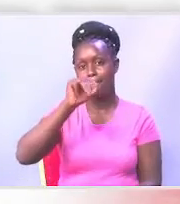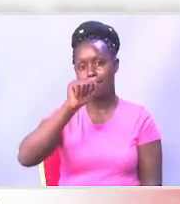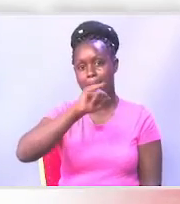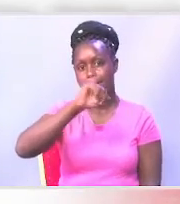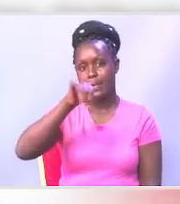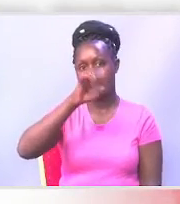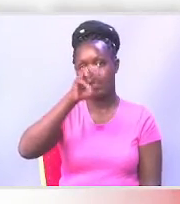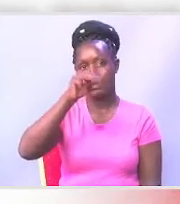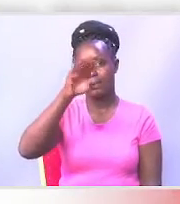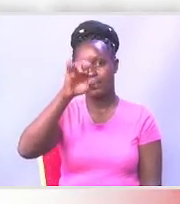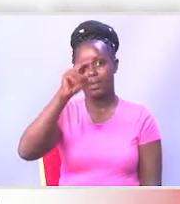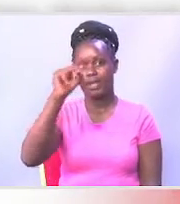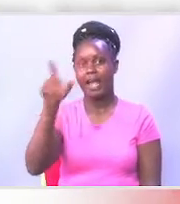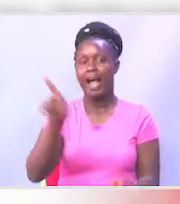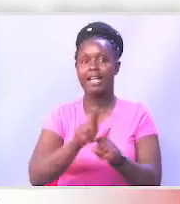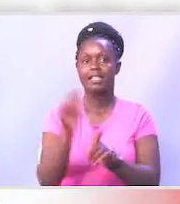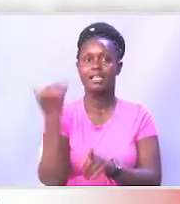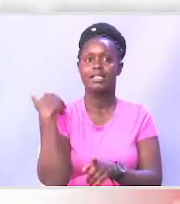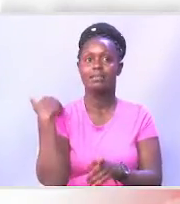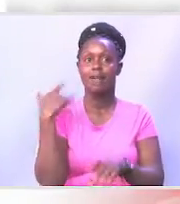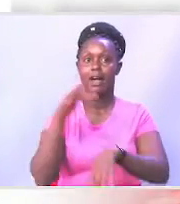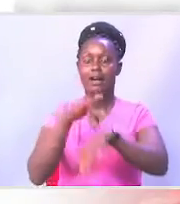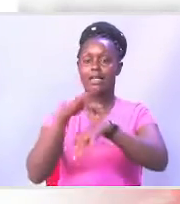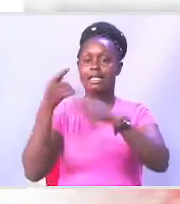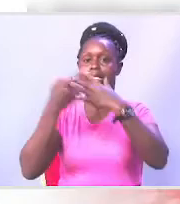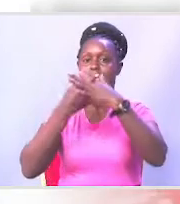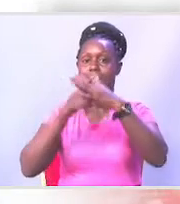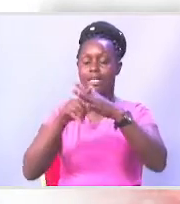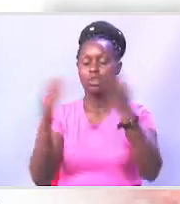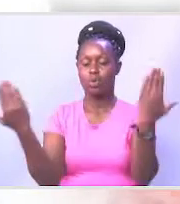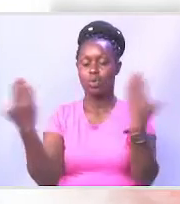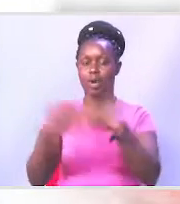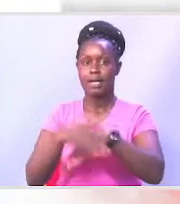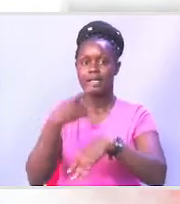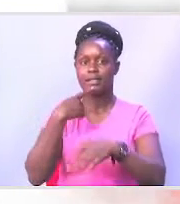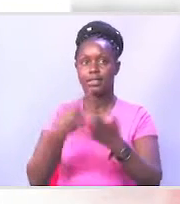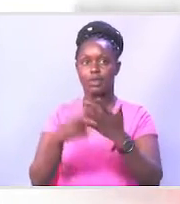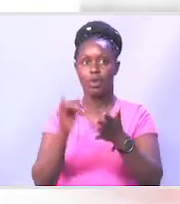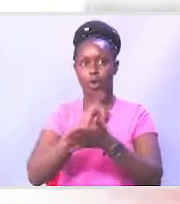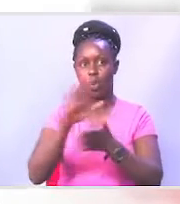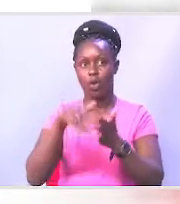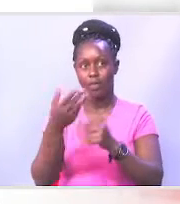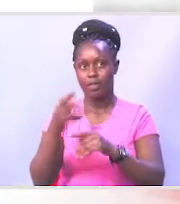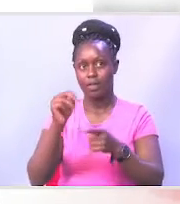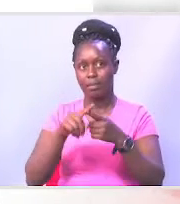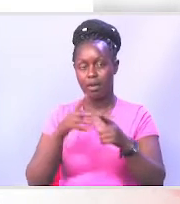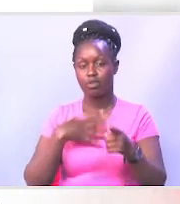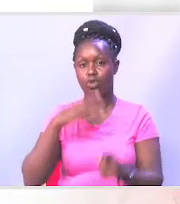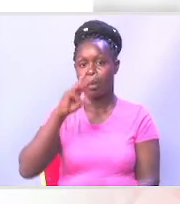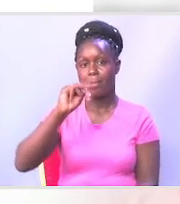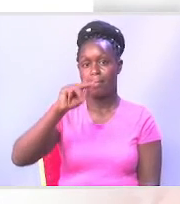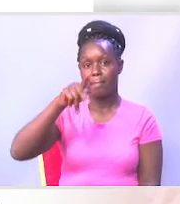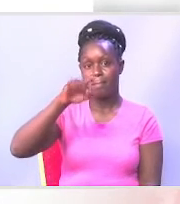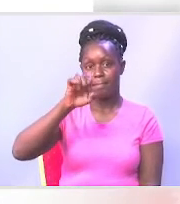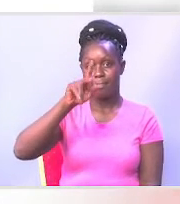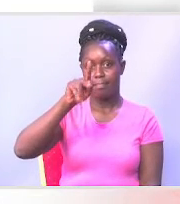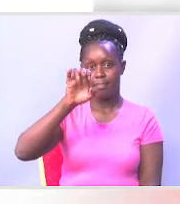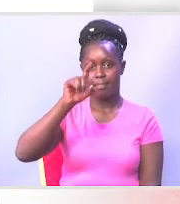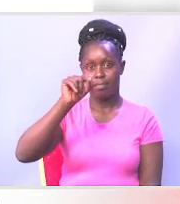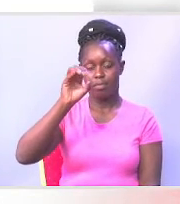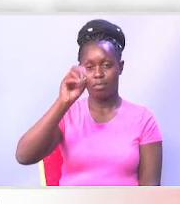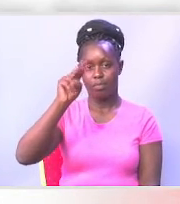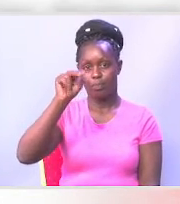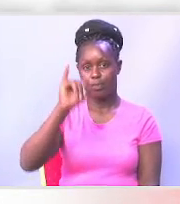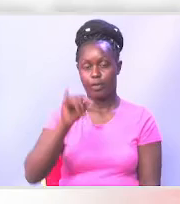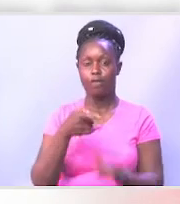areas as disturbed. Effective tonight, 12 locations in Mukunumbi, Witu and Mpeketoni divisions within Lamue